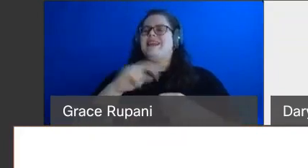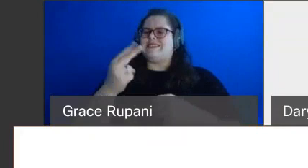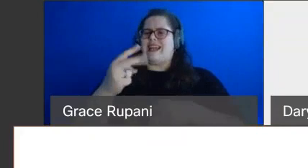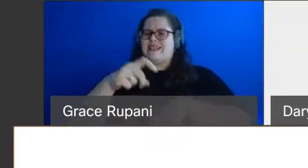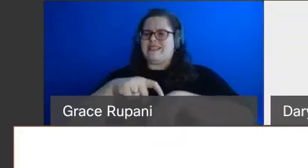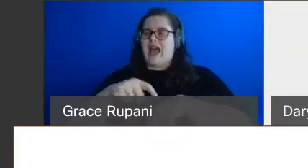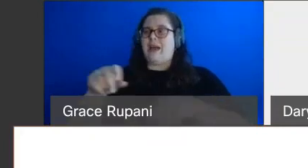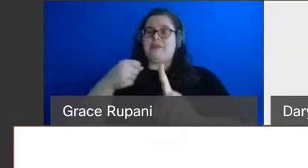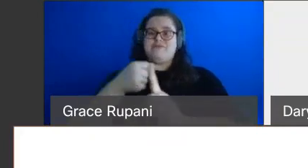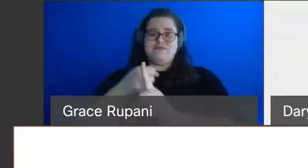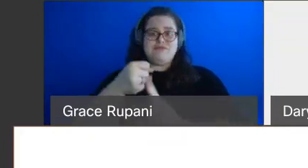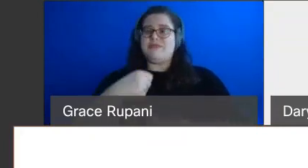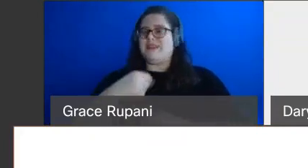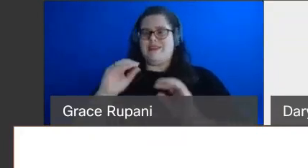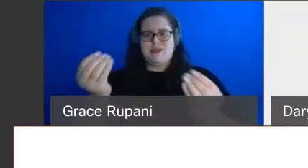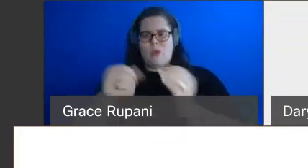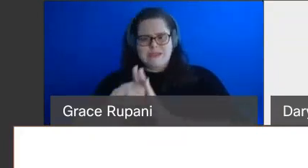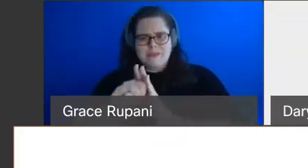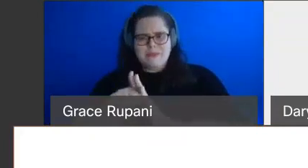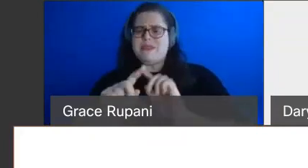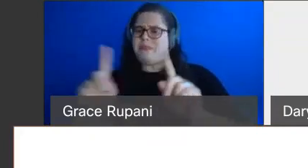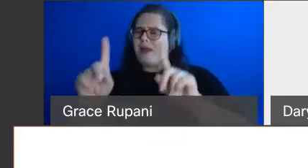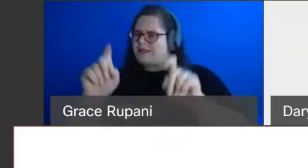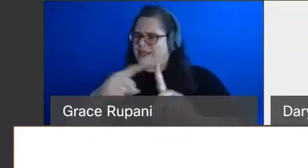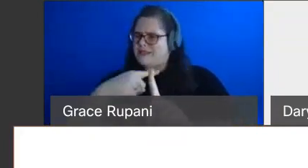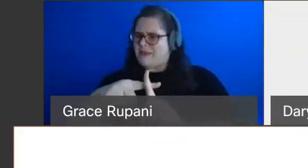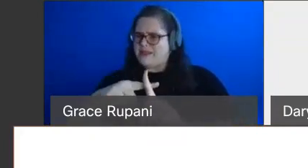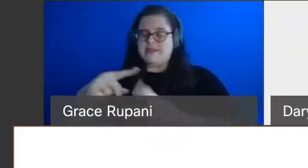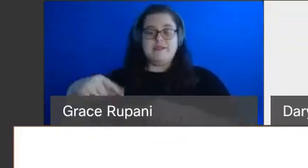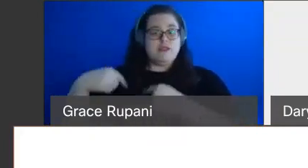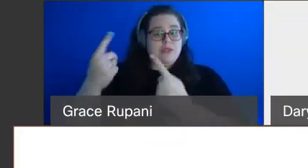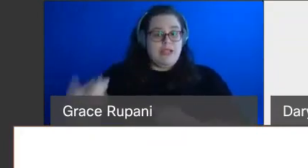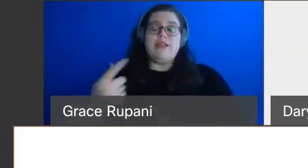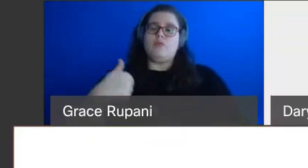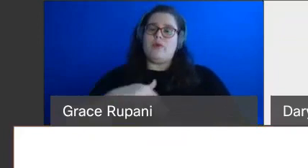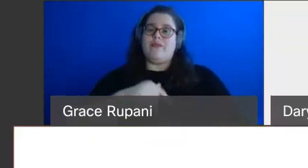we have had 33 people test positive for COVID.